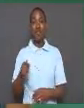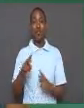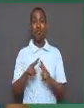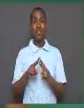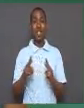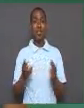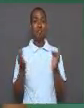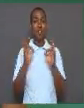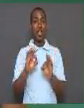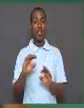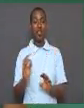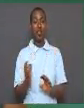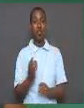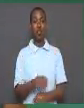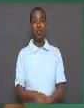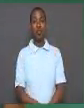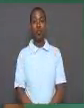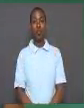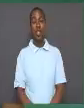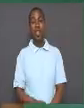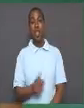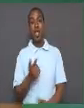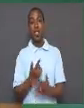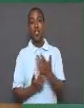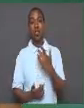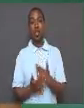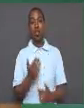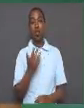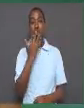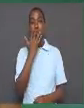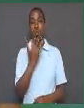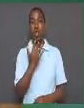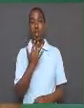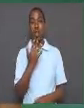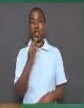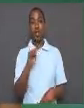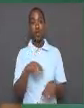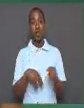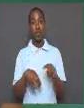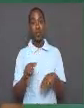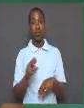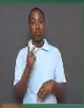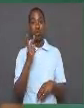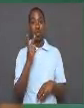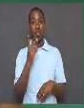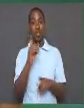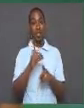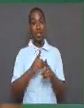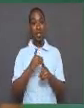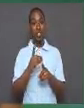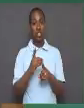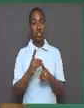to our health. We discussed that blood moves in two directions,